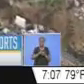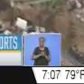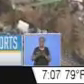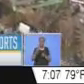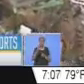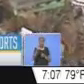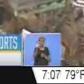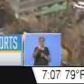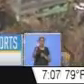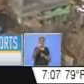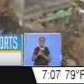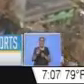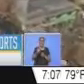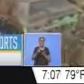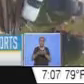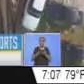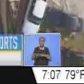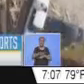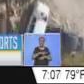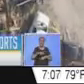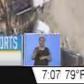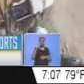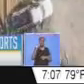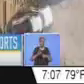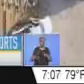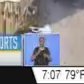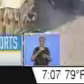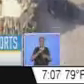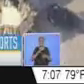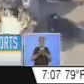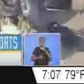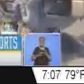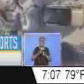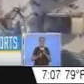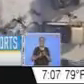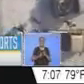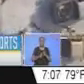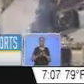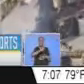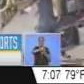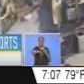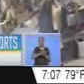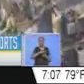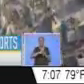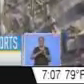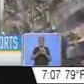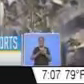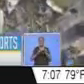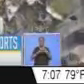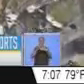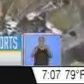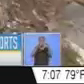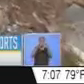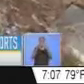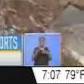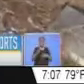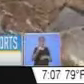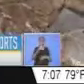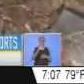1% of the properties could not be assessed. Of the total numbers of buildings,